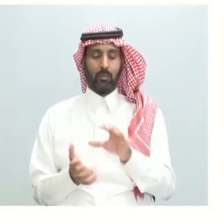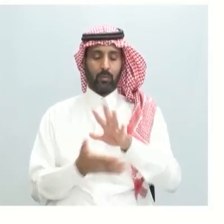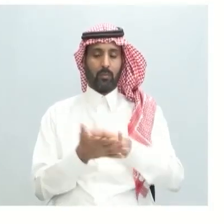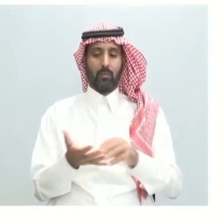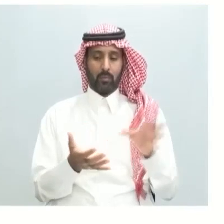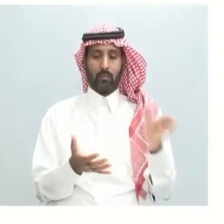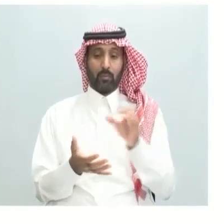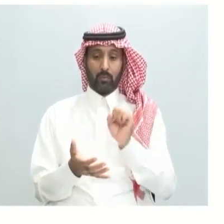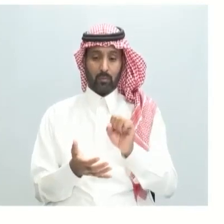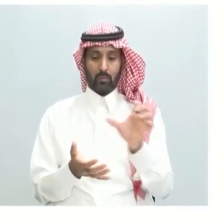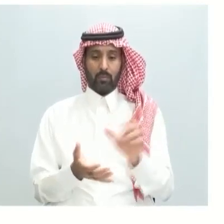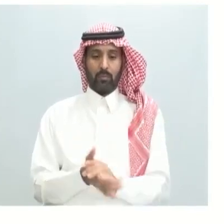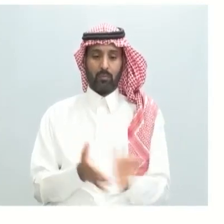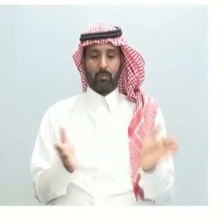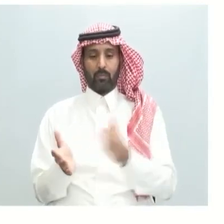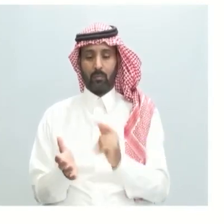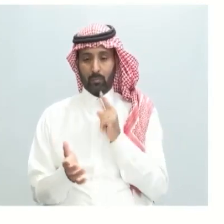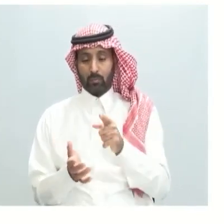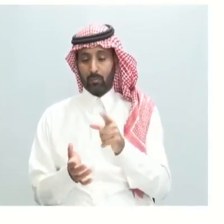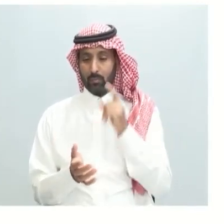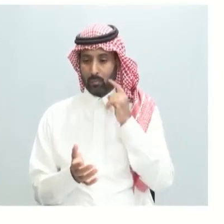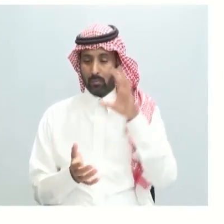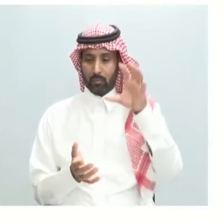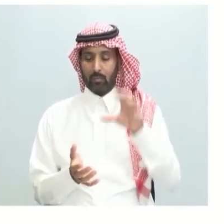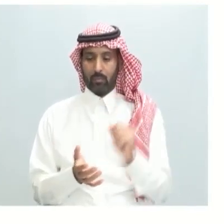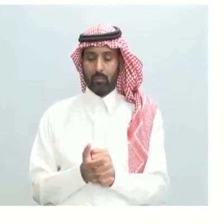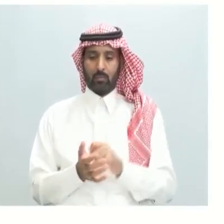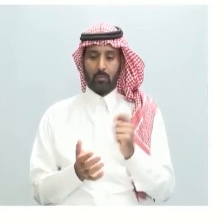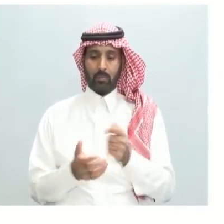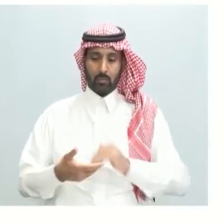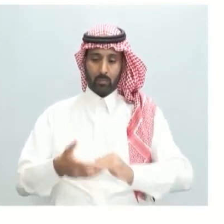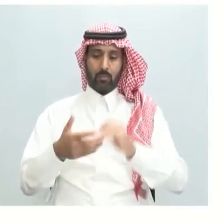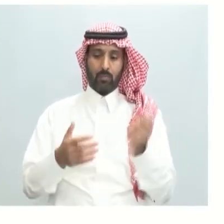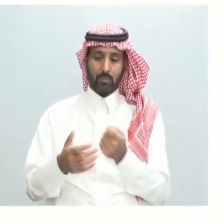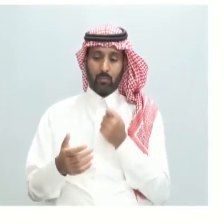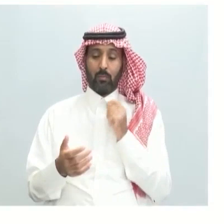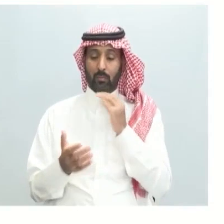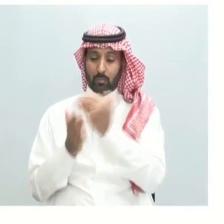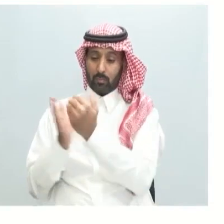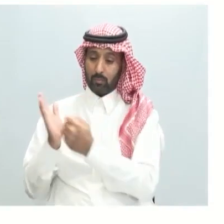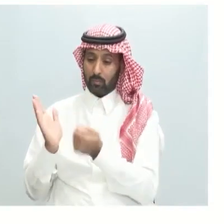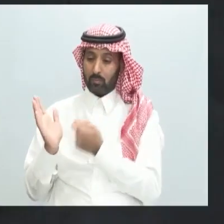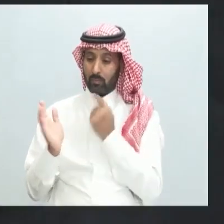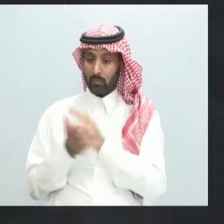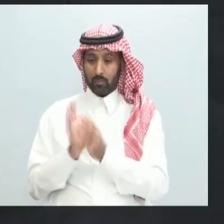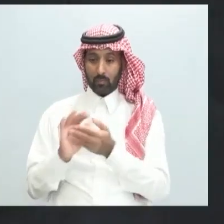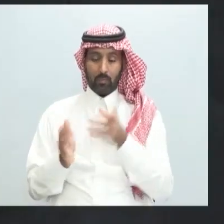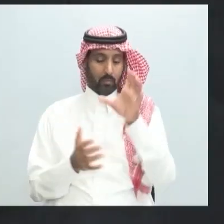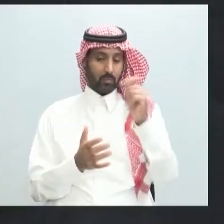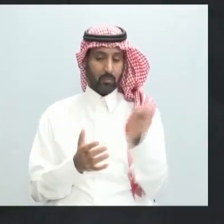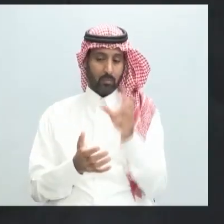chart by yourself. So now use your notes to help you write your essay. So once you finish